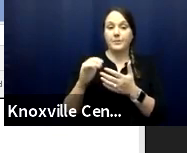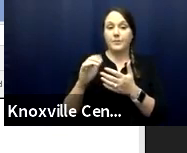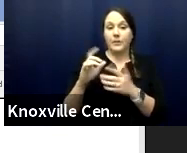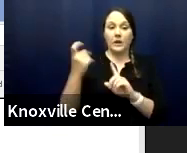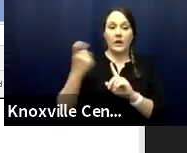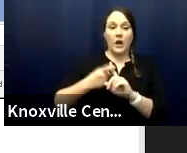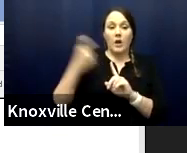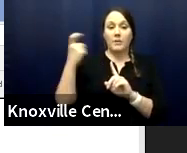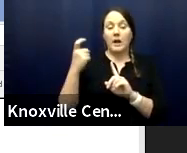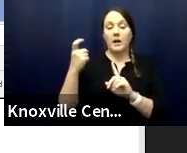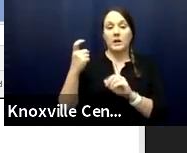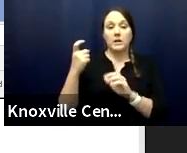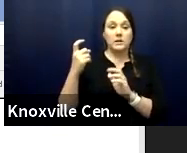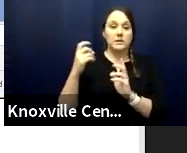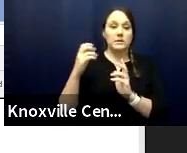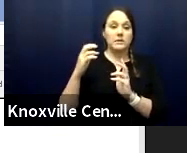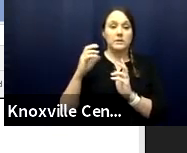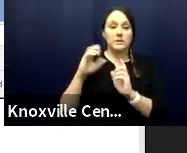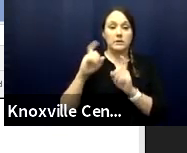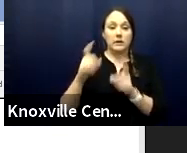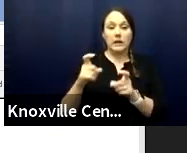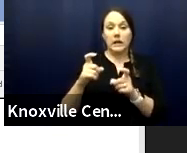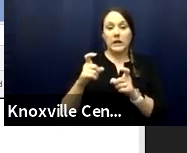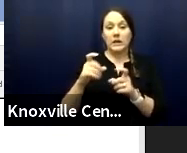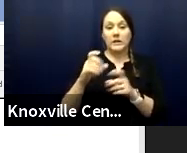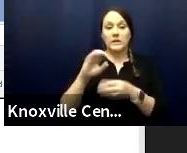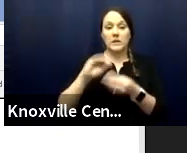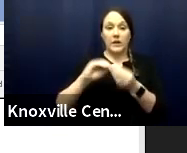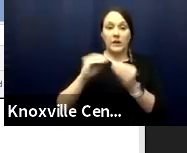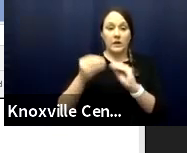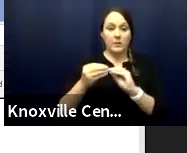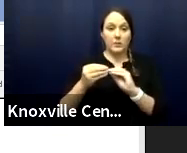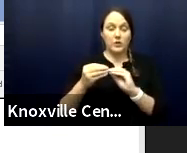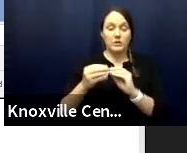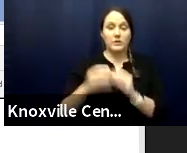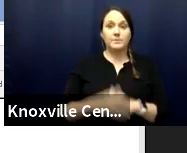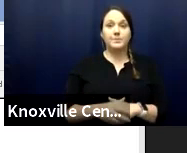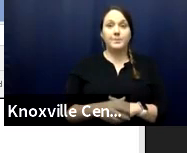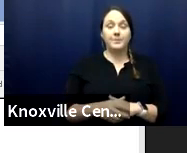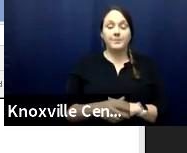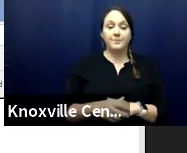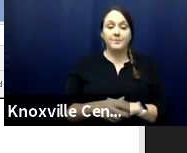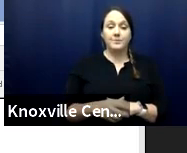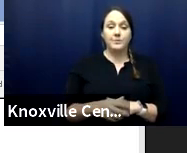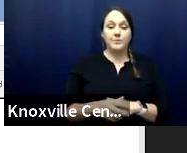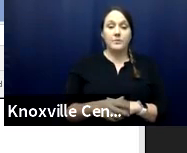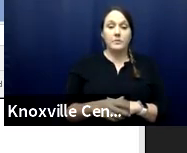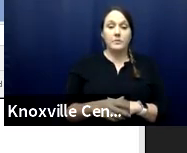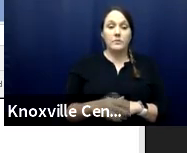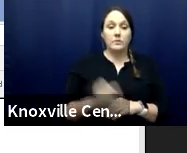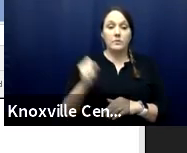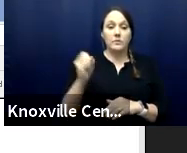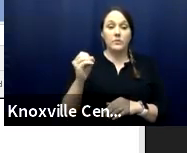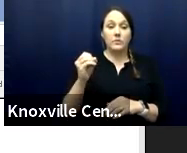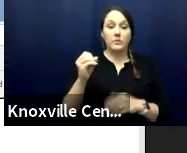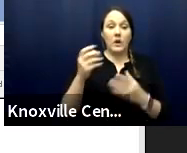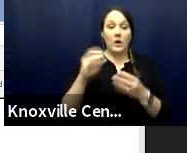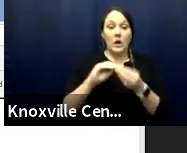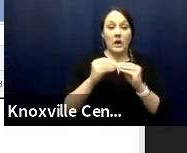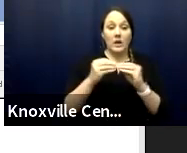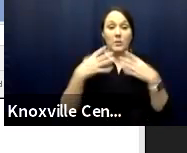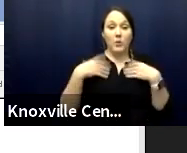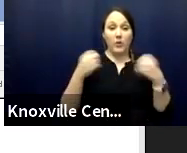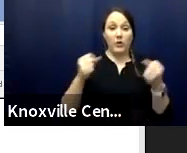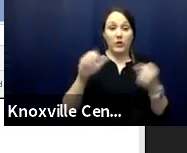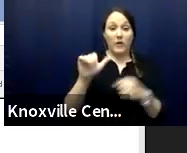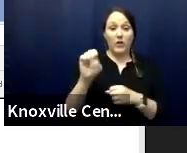automatically gives the output of numbers. So the number of recovered cases are from